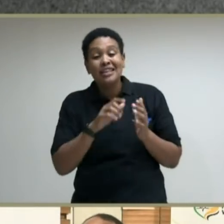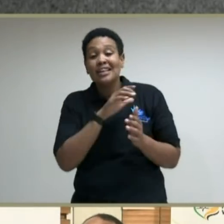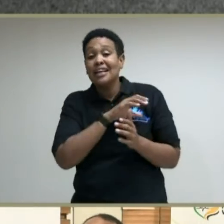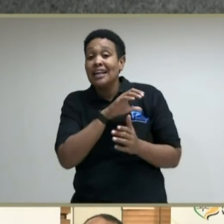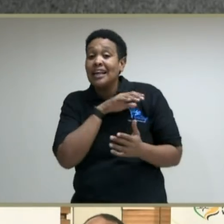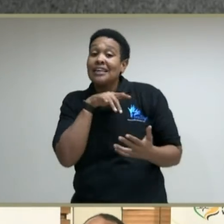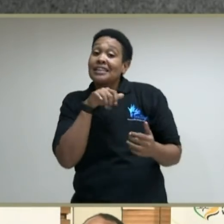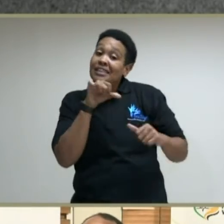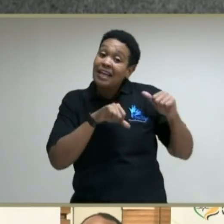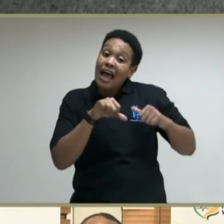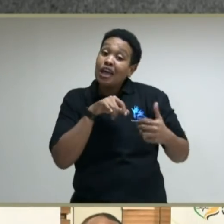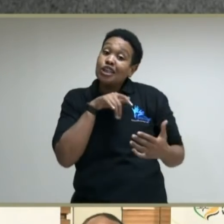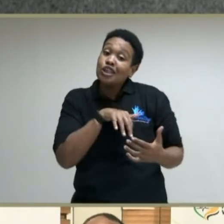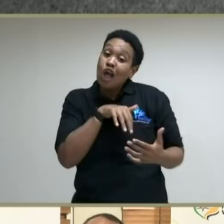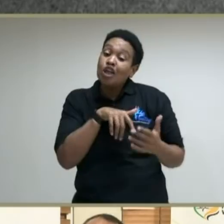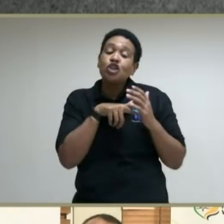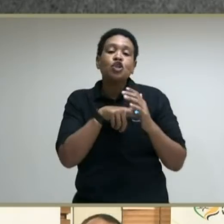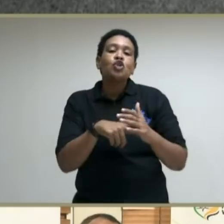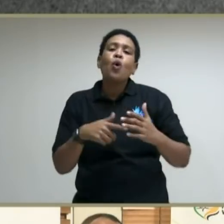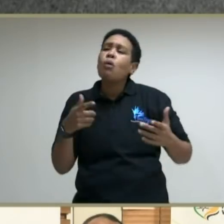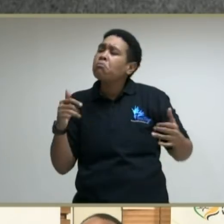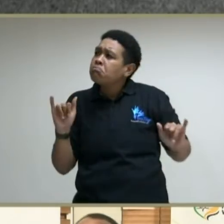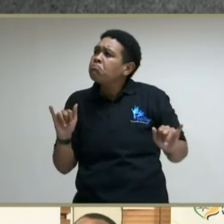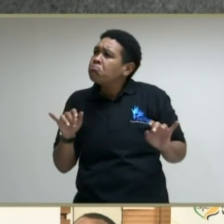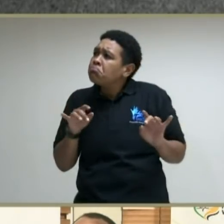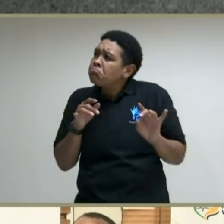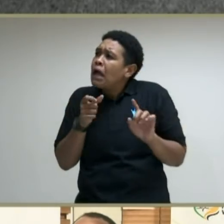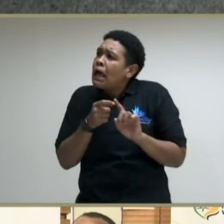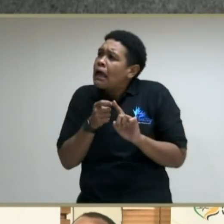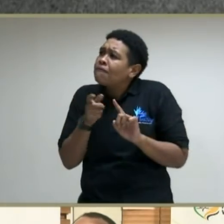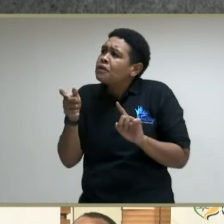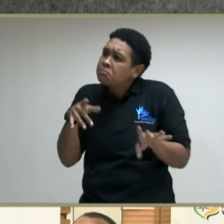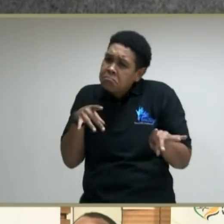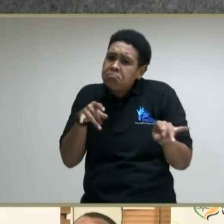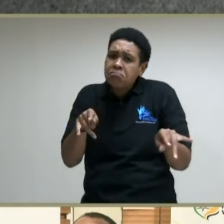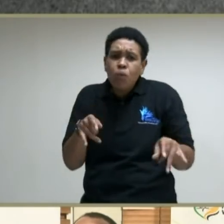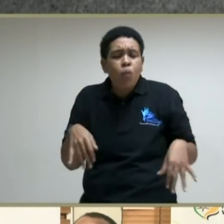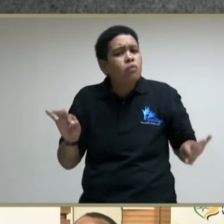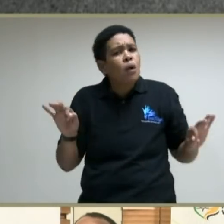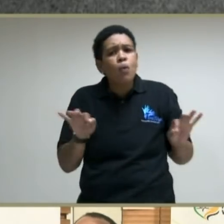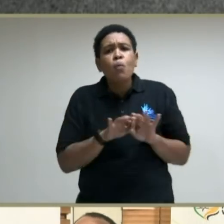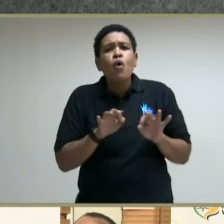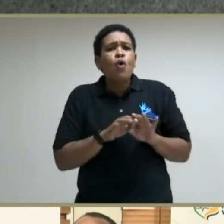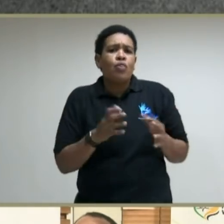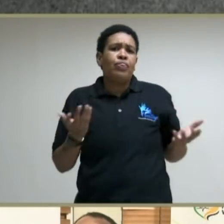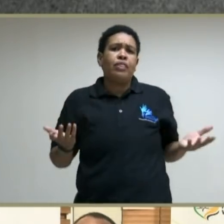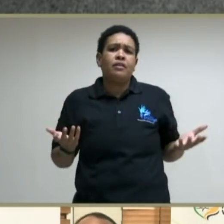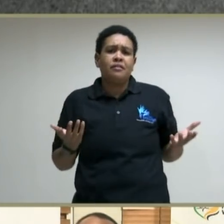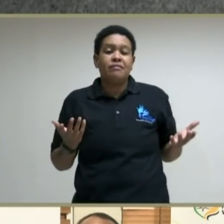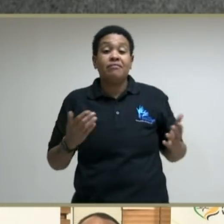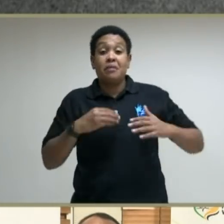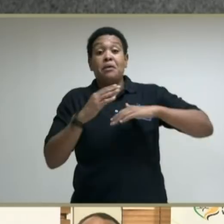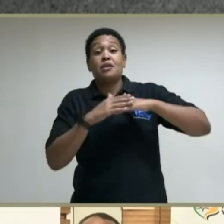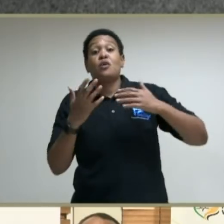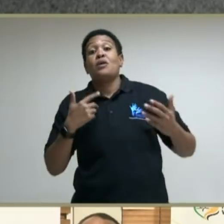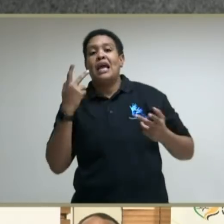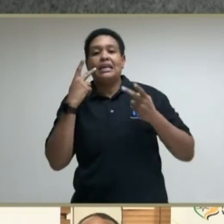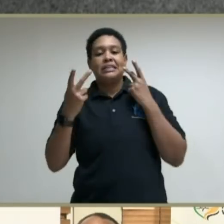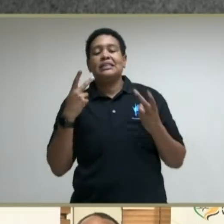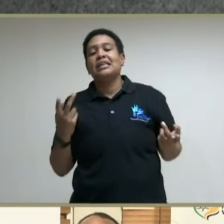suggest no less efficacy and effectiveness as far as I am concerned, and based on what I've